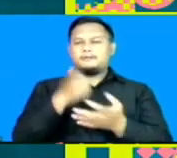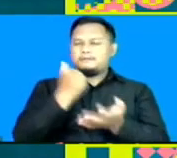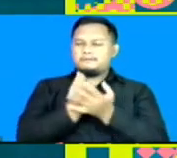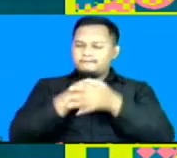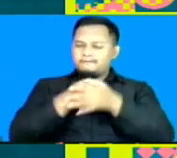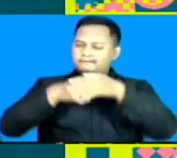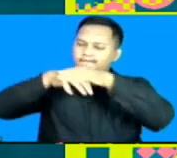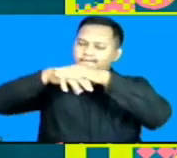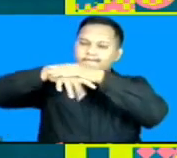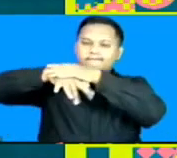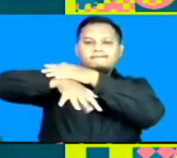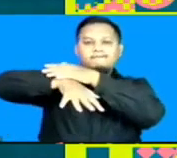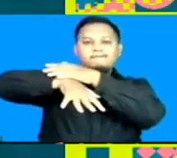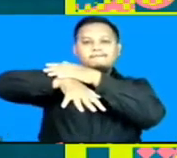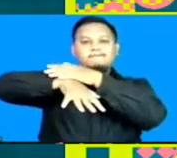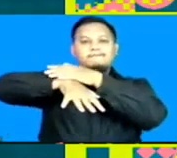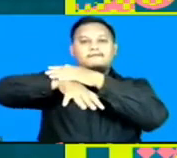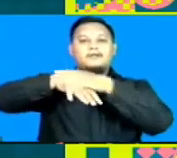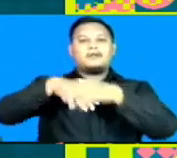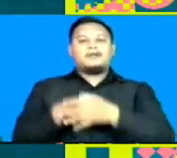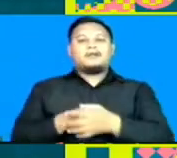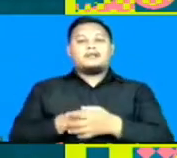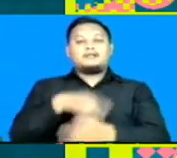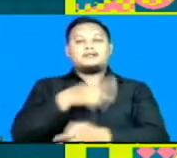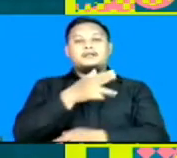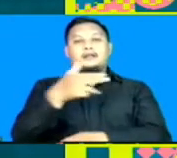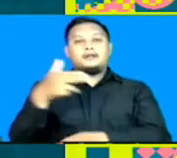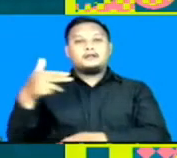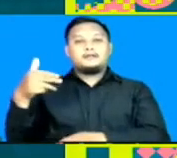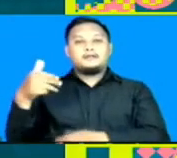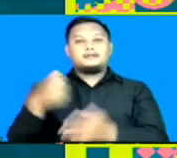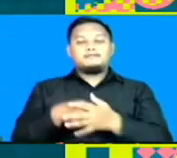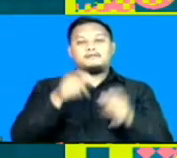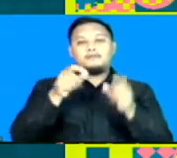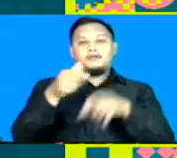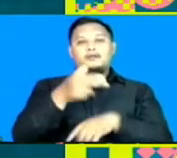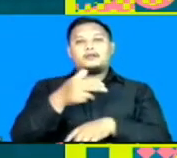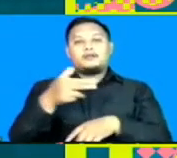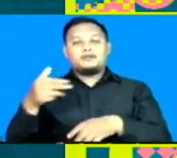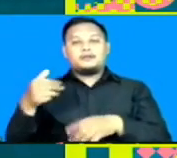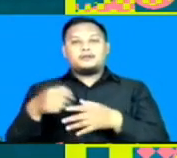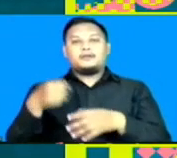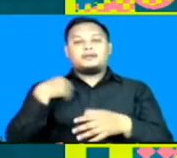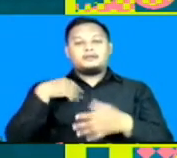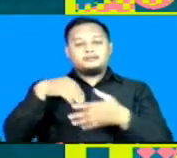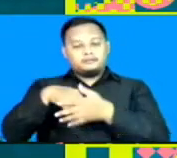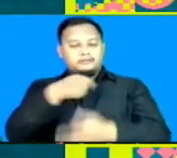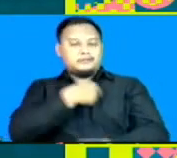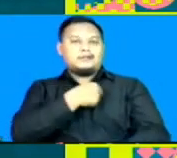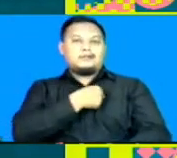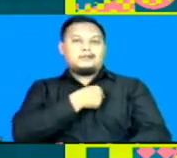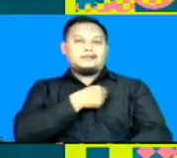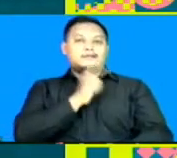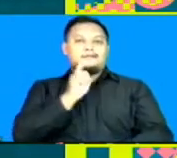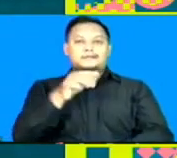Indonesians, in heart and heart. Why? Because gotong royong is part of our history.